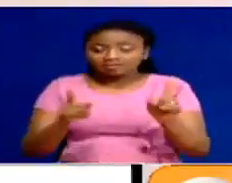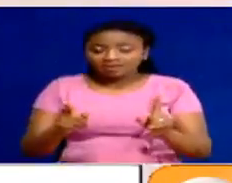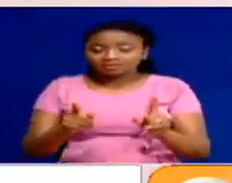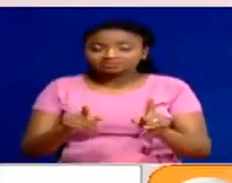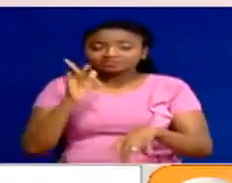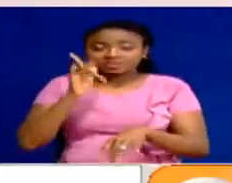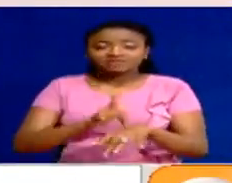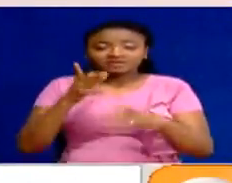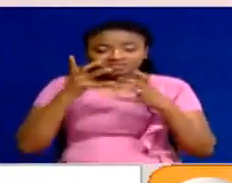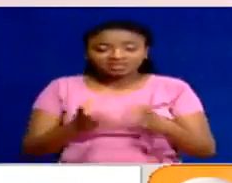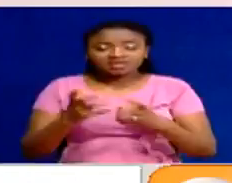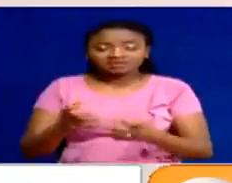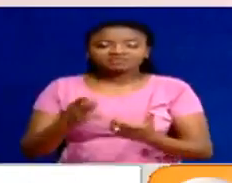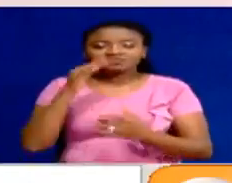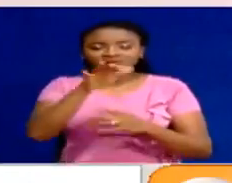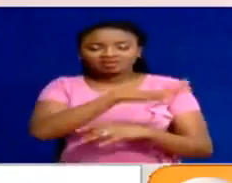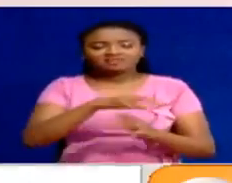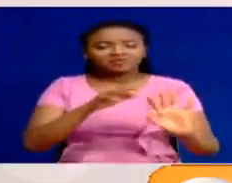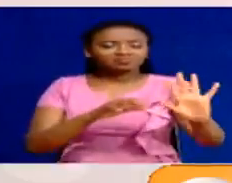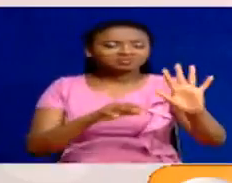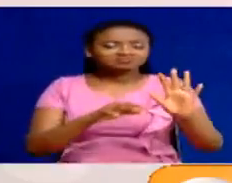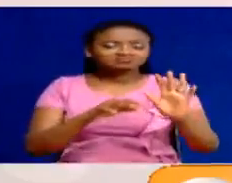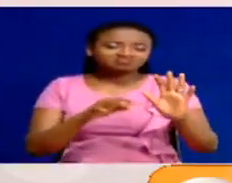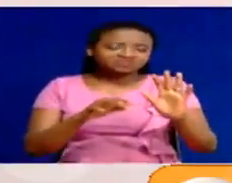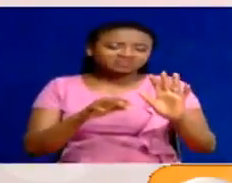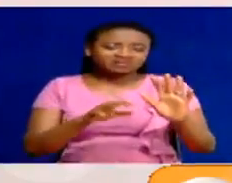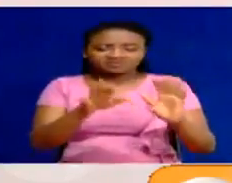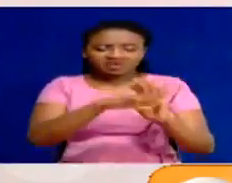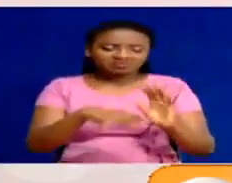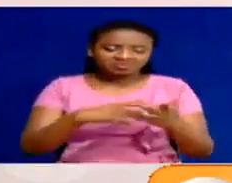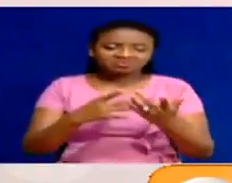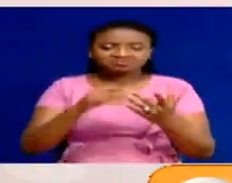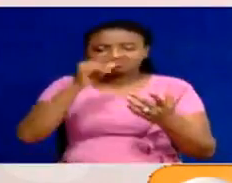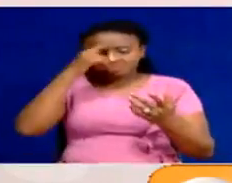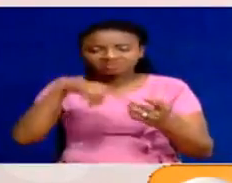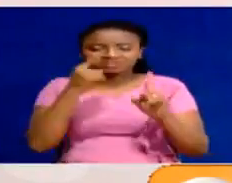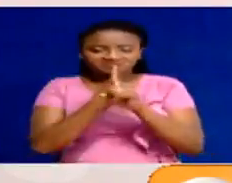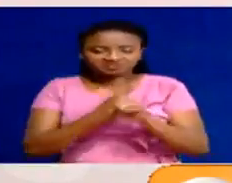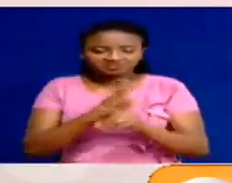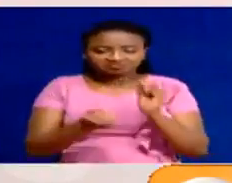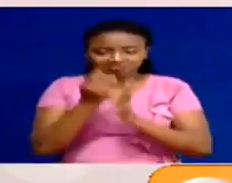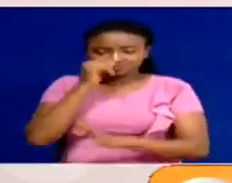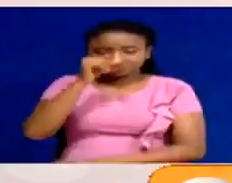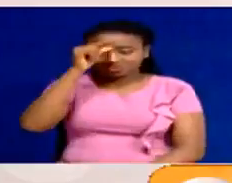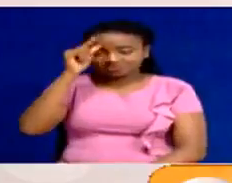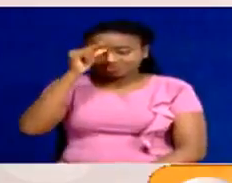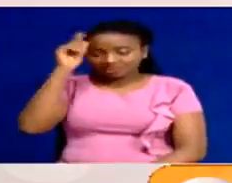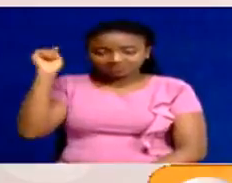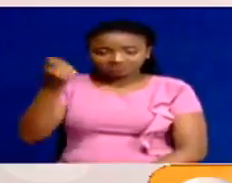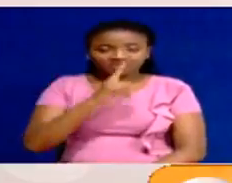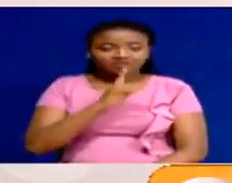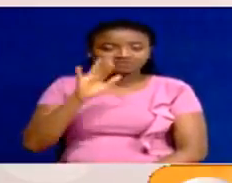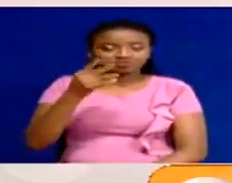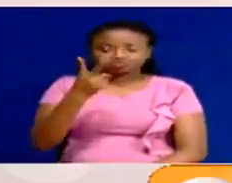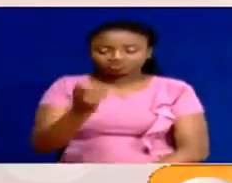hit hard by the changing environment, or rather changing government policy in Kenya since 2018. Now, with this in mind, a group